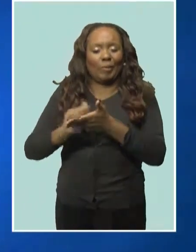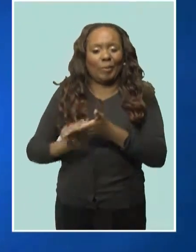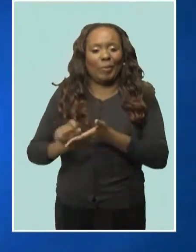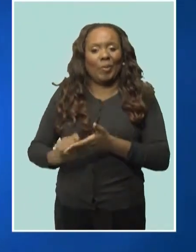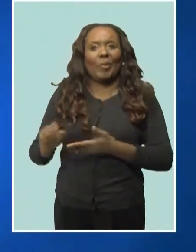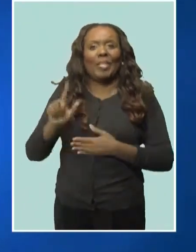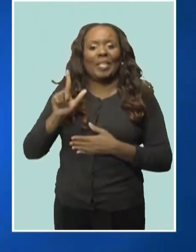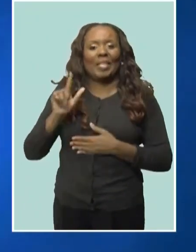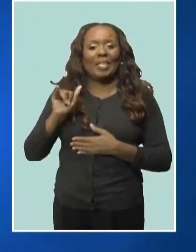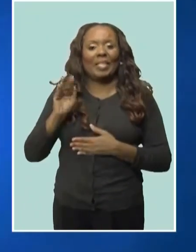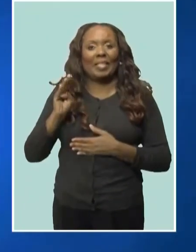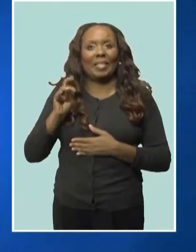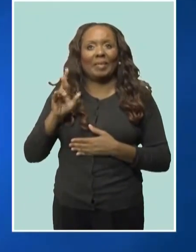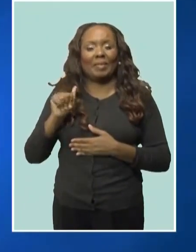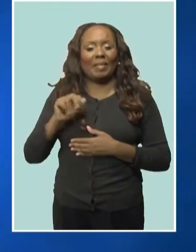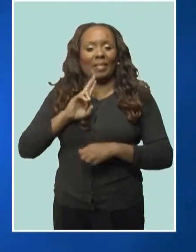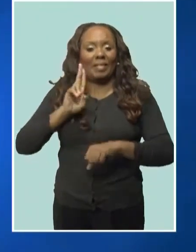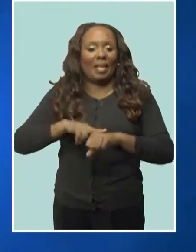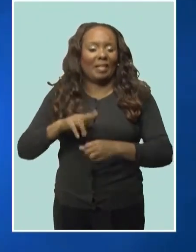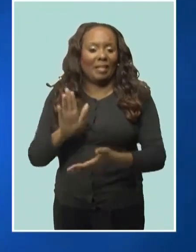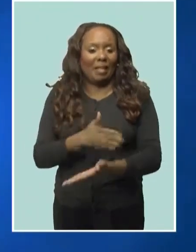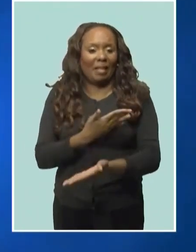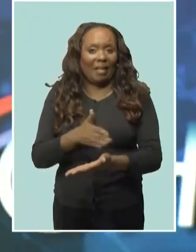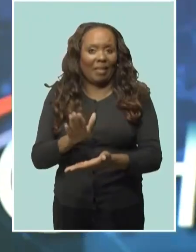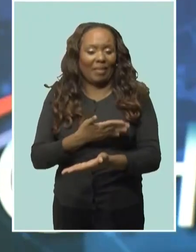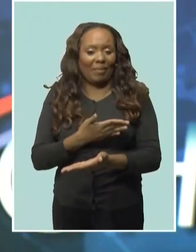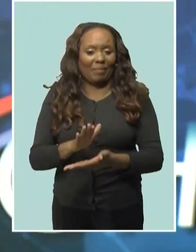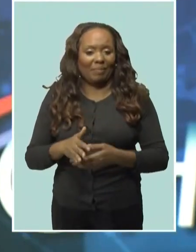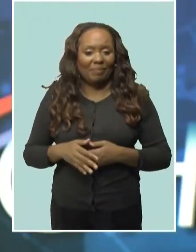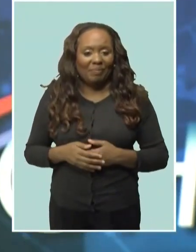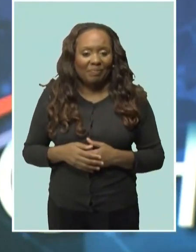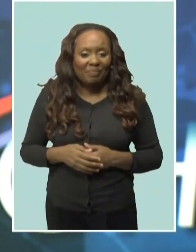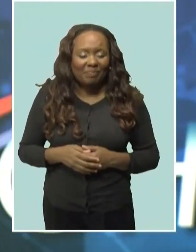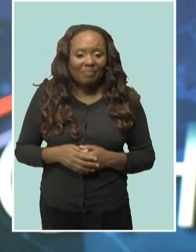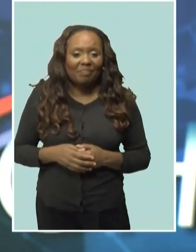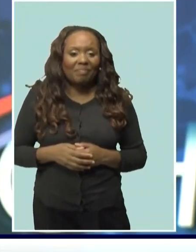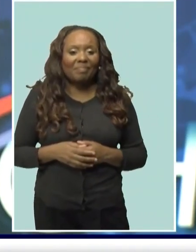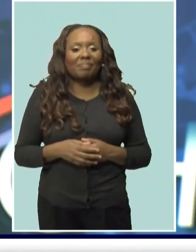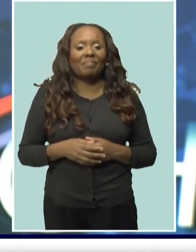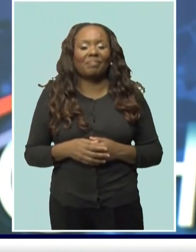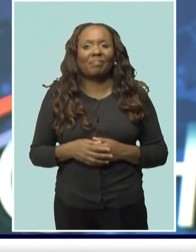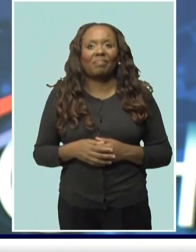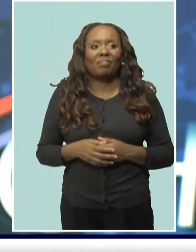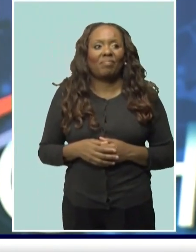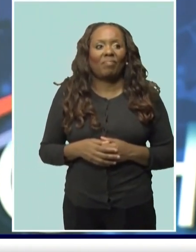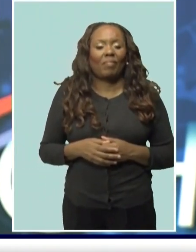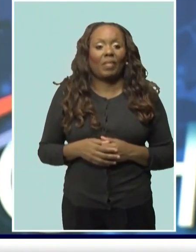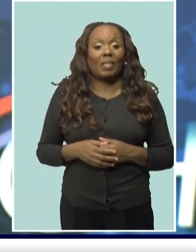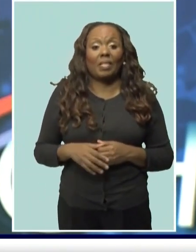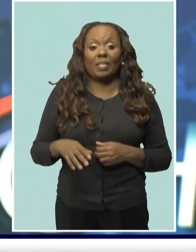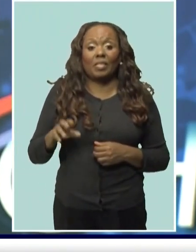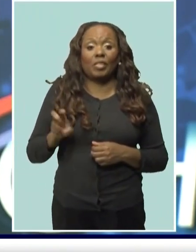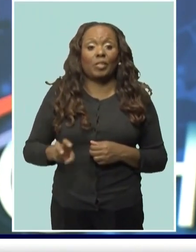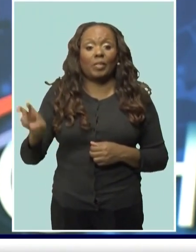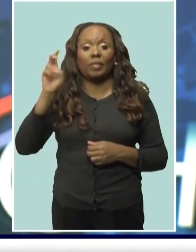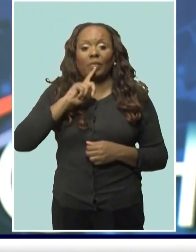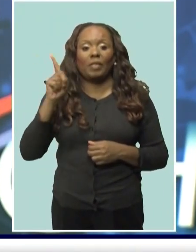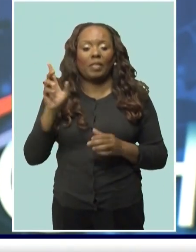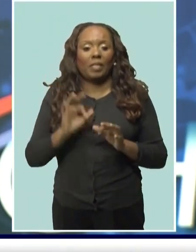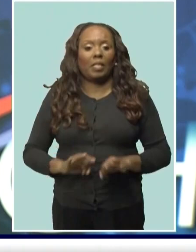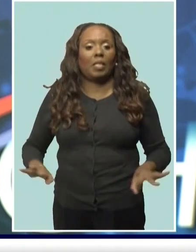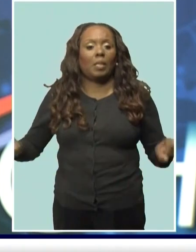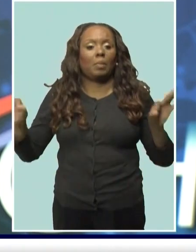anthem. Lorna Jones, CBC News. And the pilgrimage has been described as a significant moment in the history